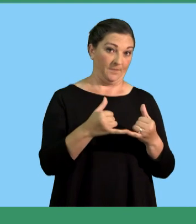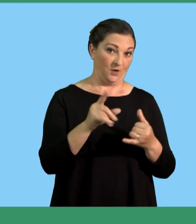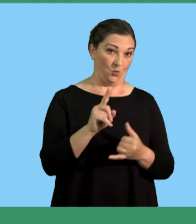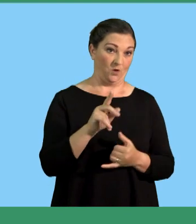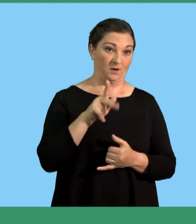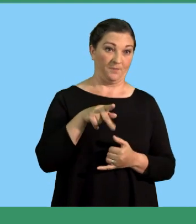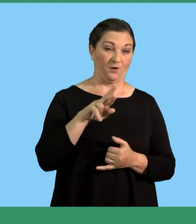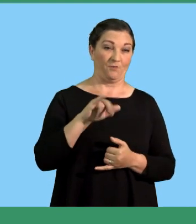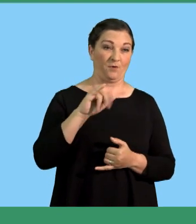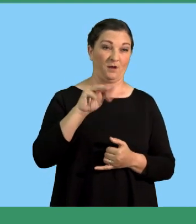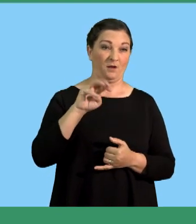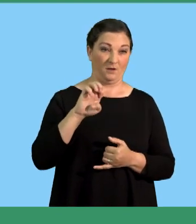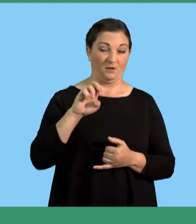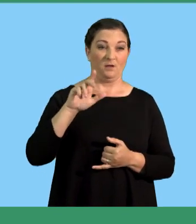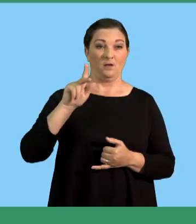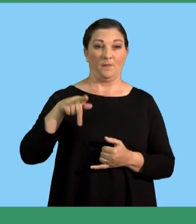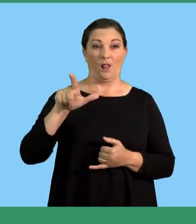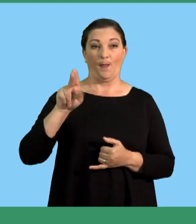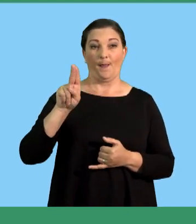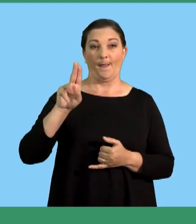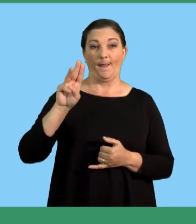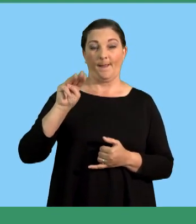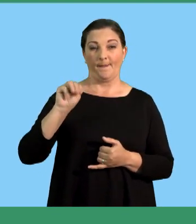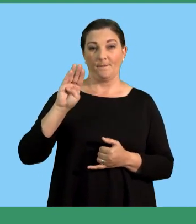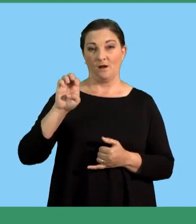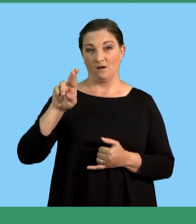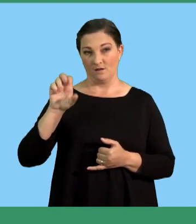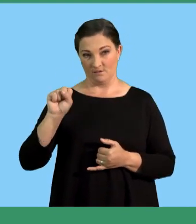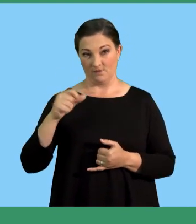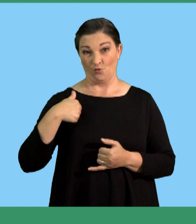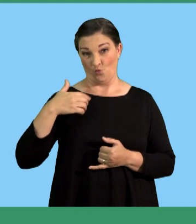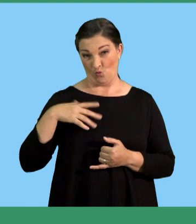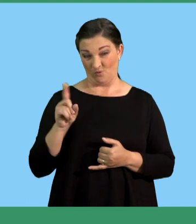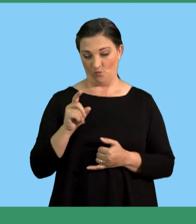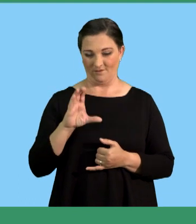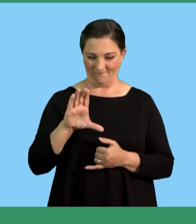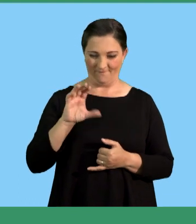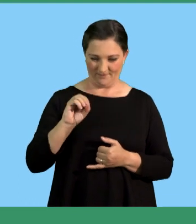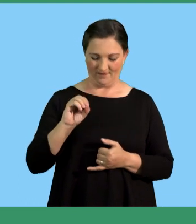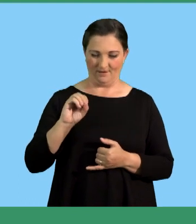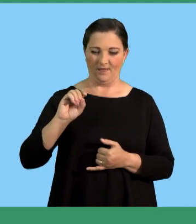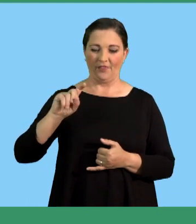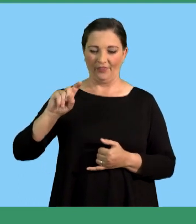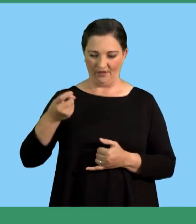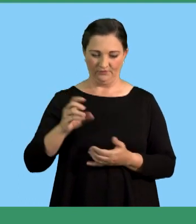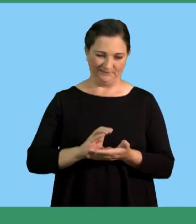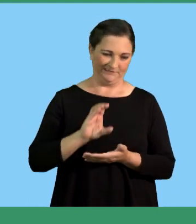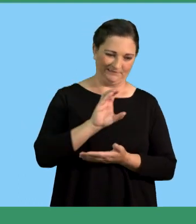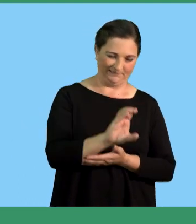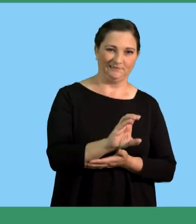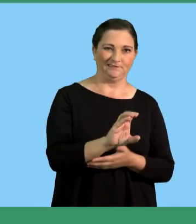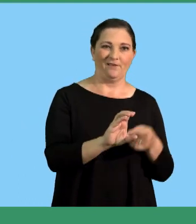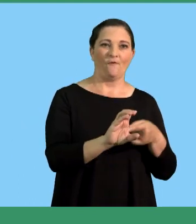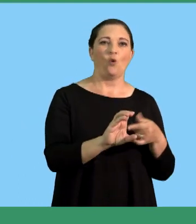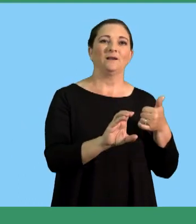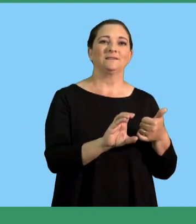Now, the first one, prime plumbers invested 50,000 for 6 months at 12%